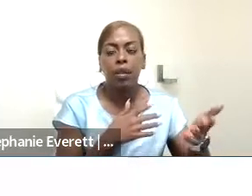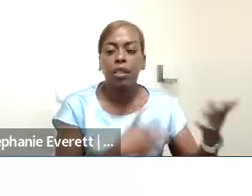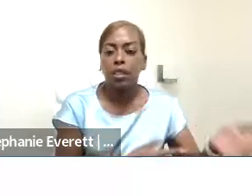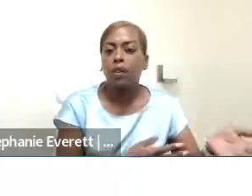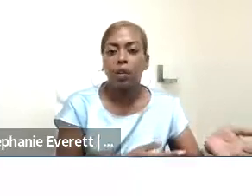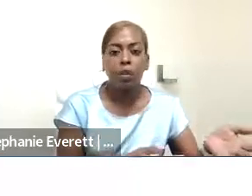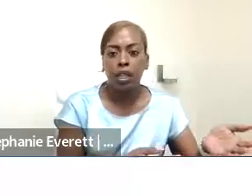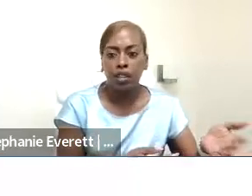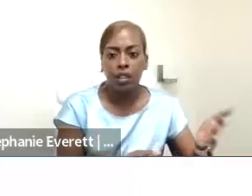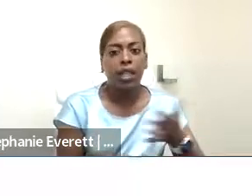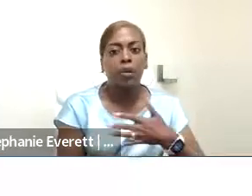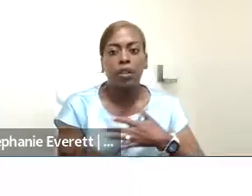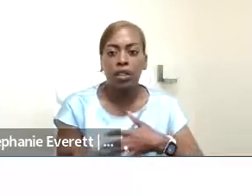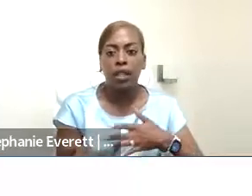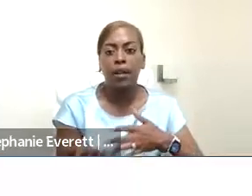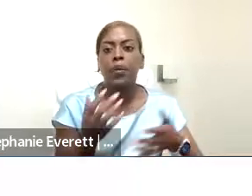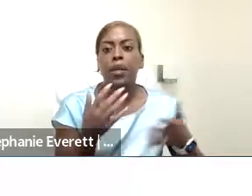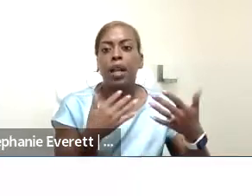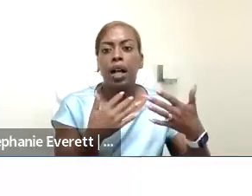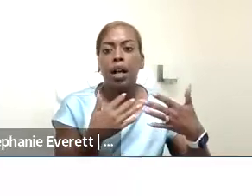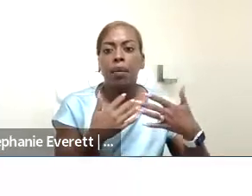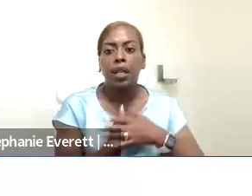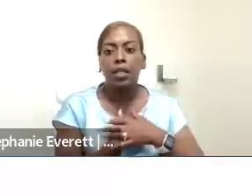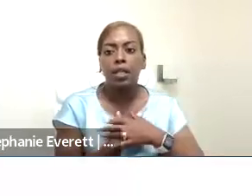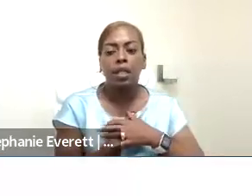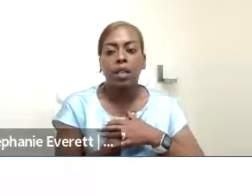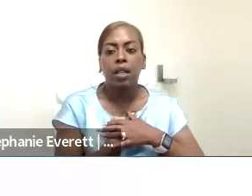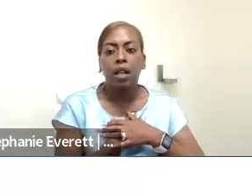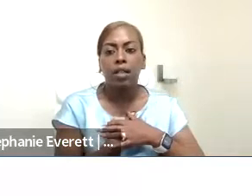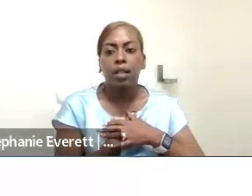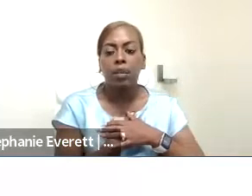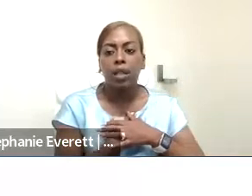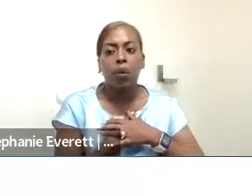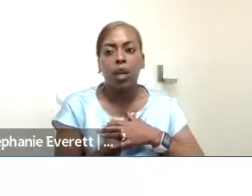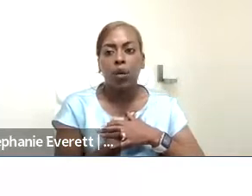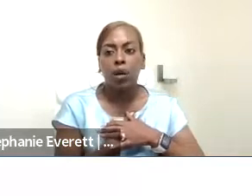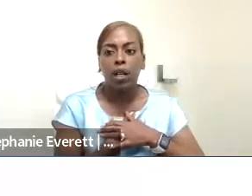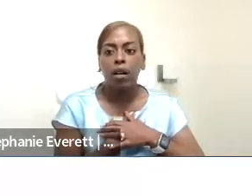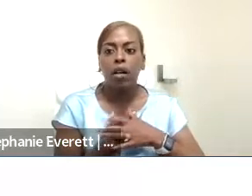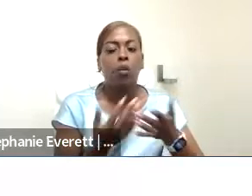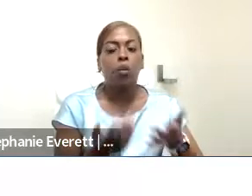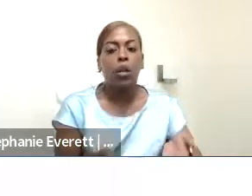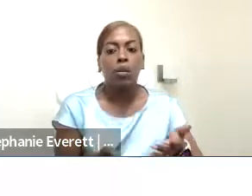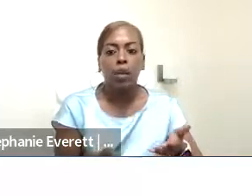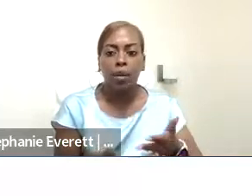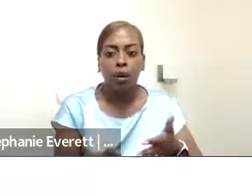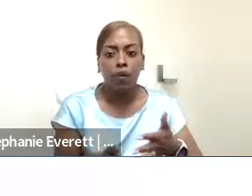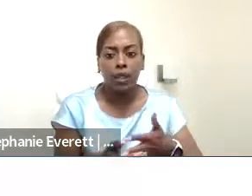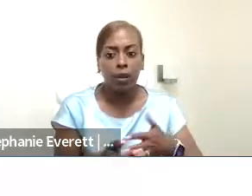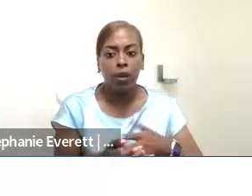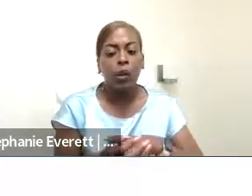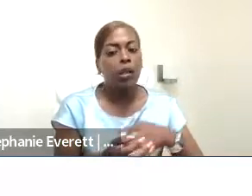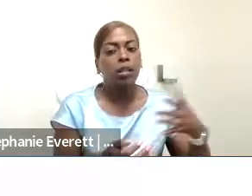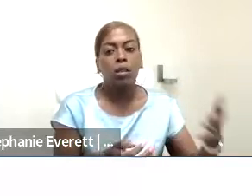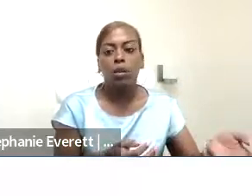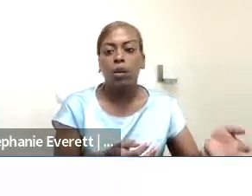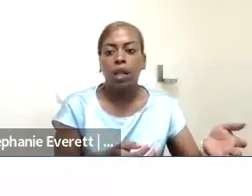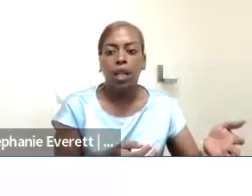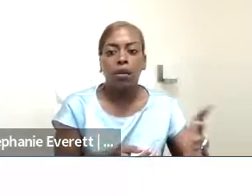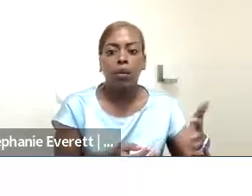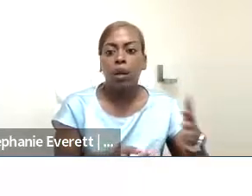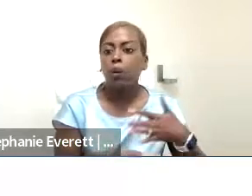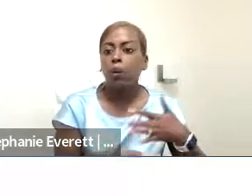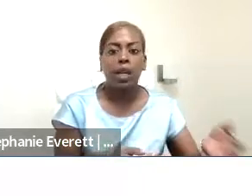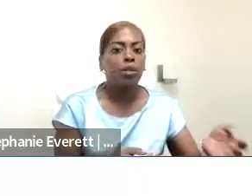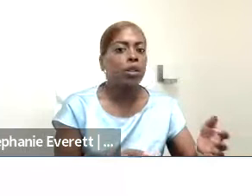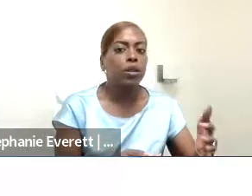the chief of communication, like I was just saying. It's something that we are working on. We are being more visible. So